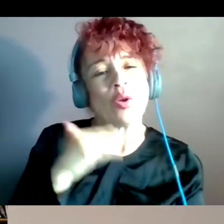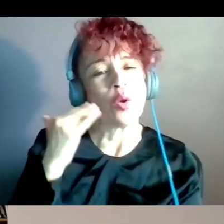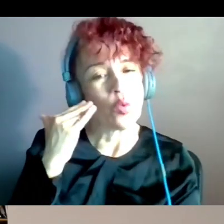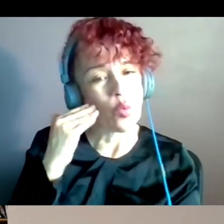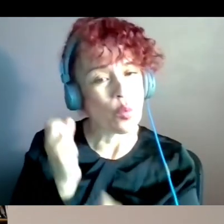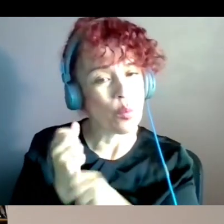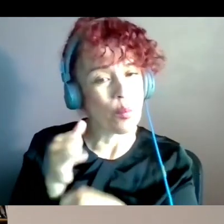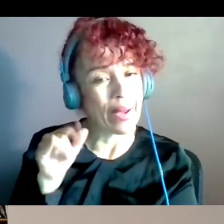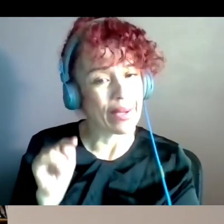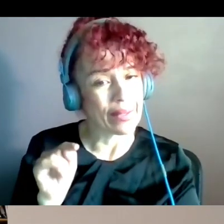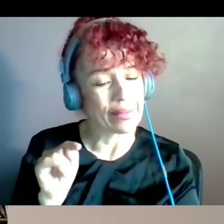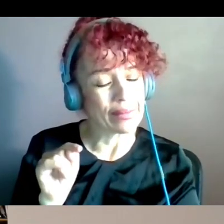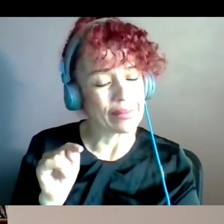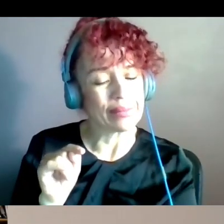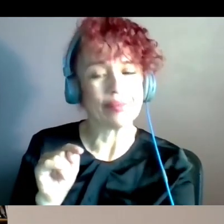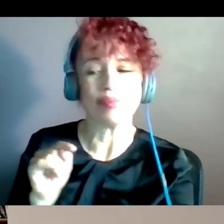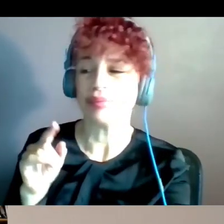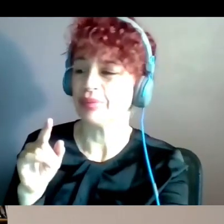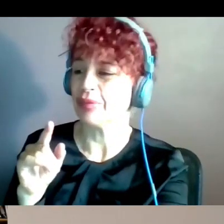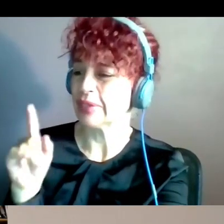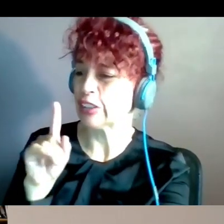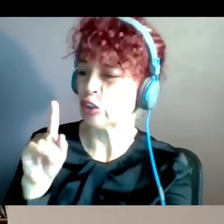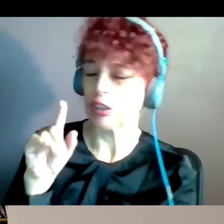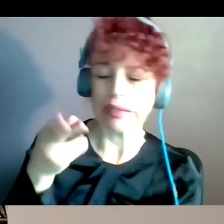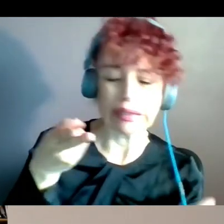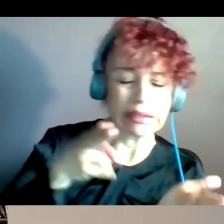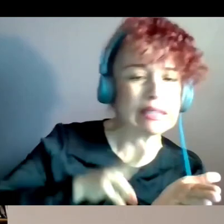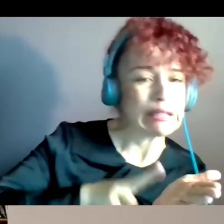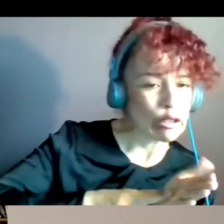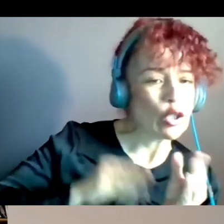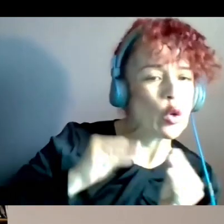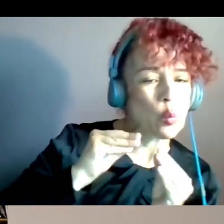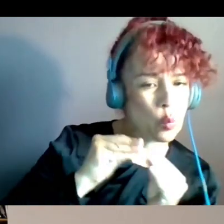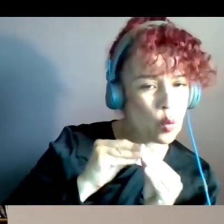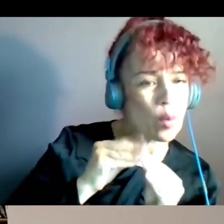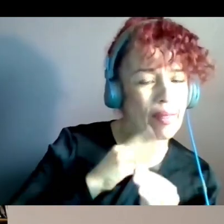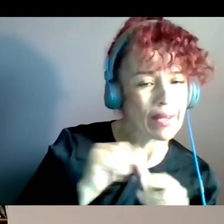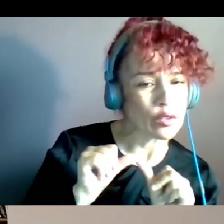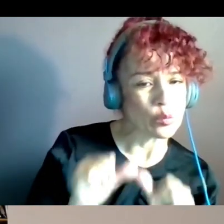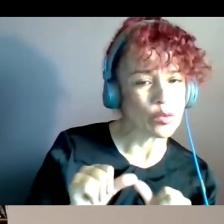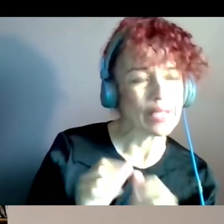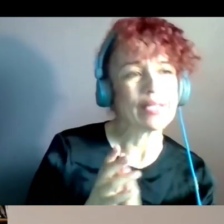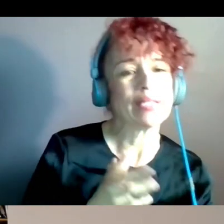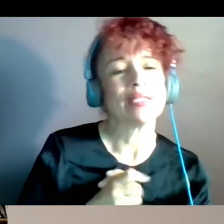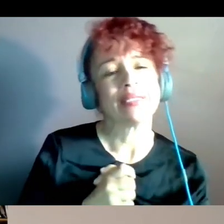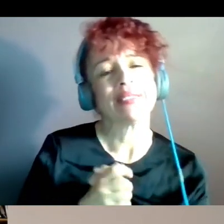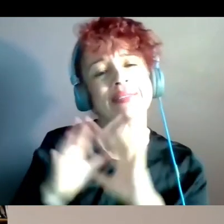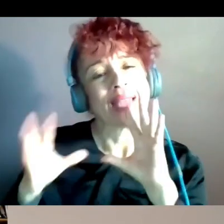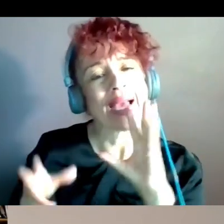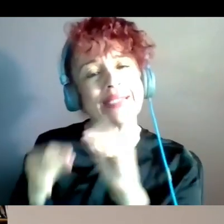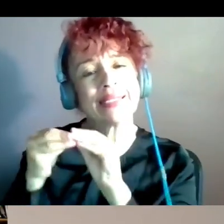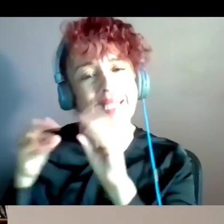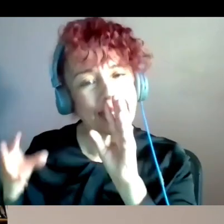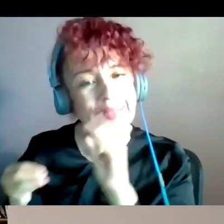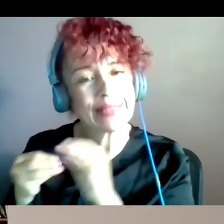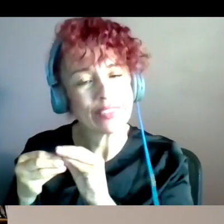it, Mm, if it's got a date and a signature, then it's more likely to be retained. mm, Yeah. In addition to